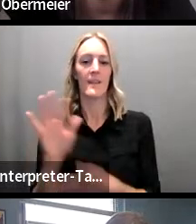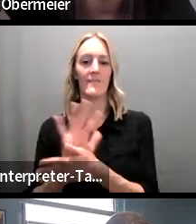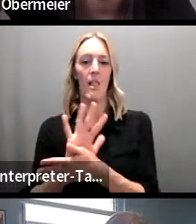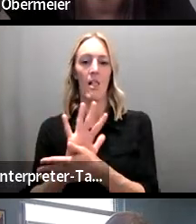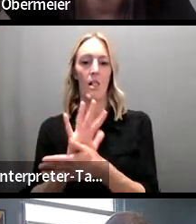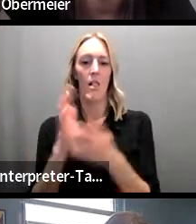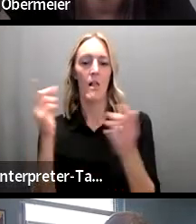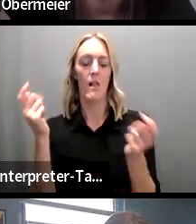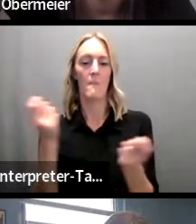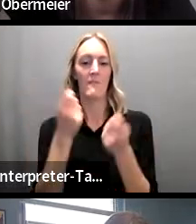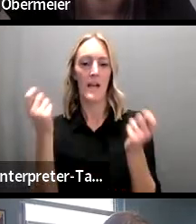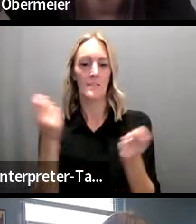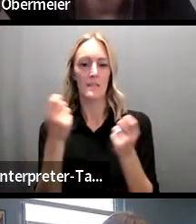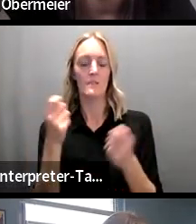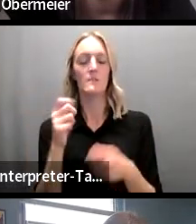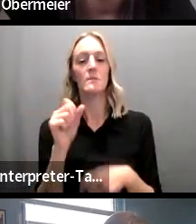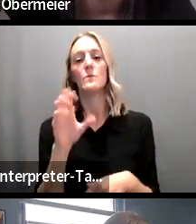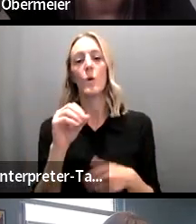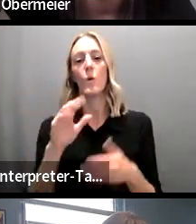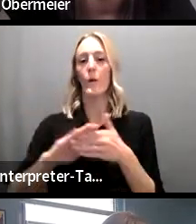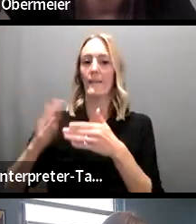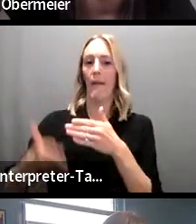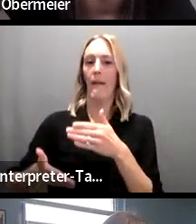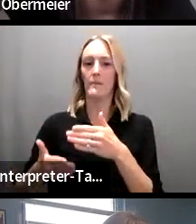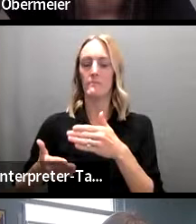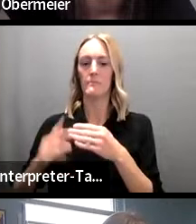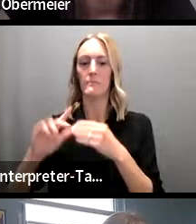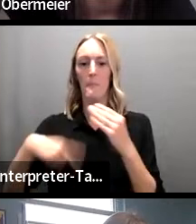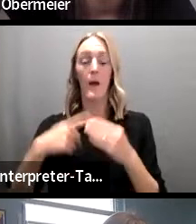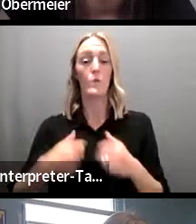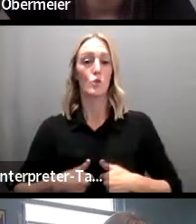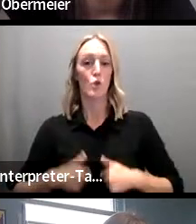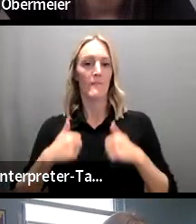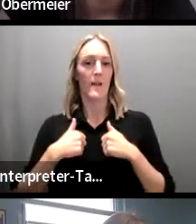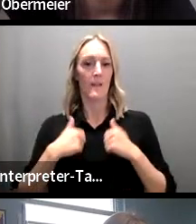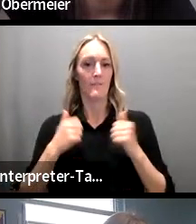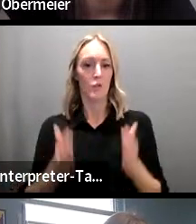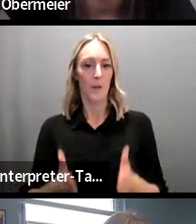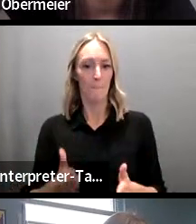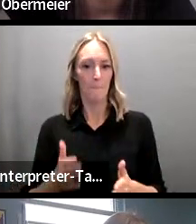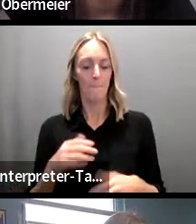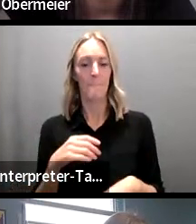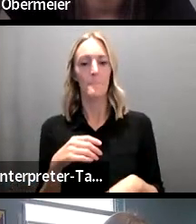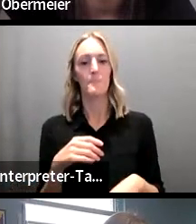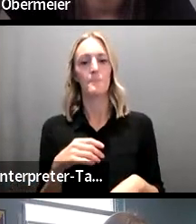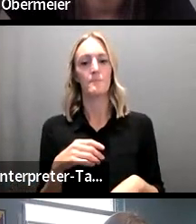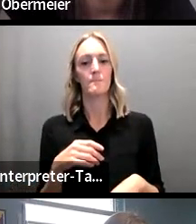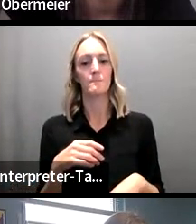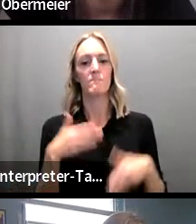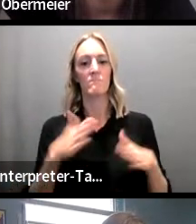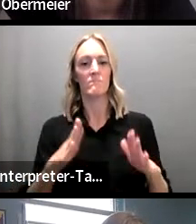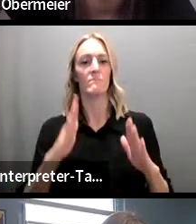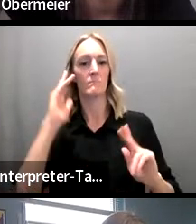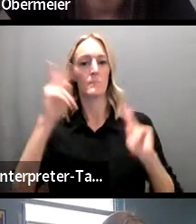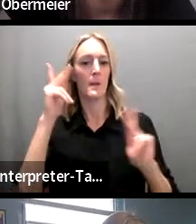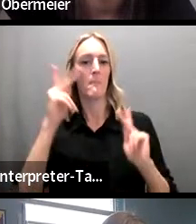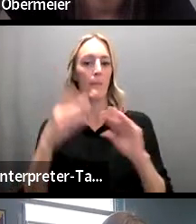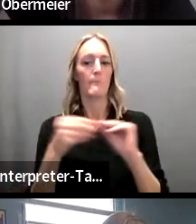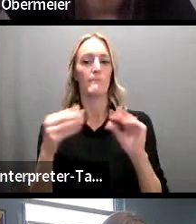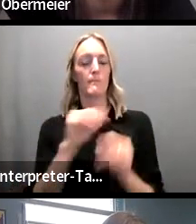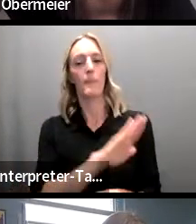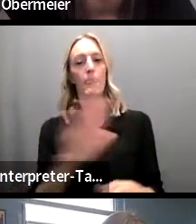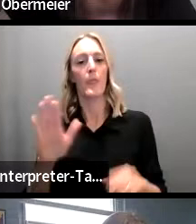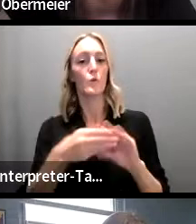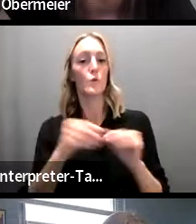sister to sister tea. So it's a weekend about survivorship. And so we're letting people give their survivor stories. So whether it's